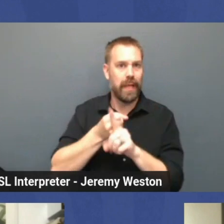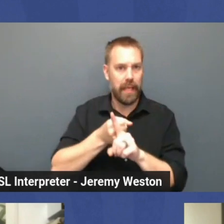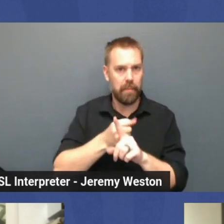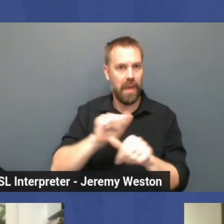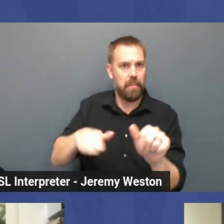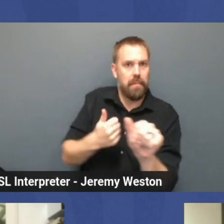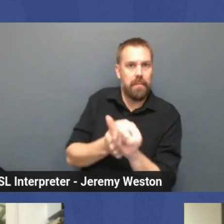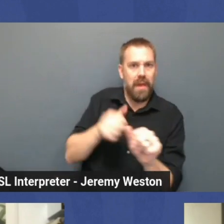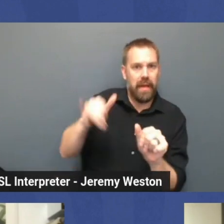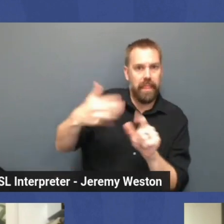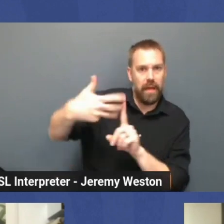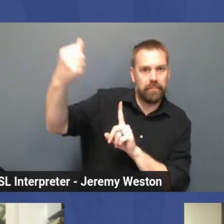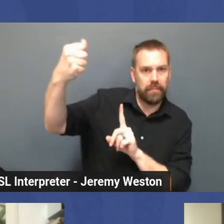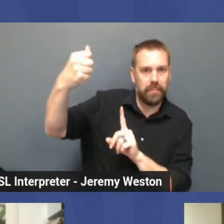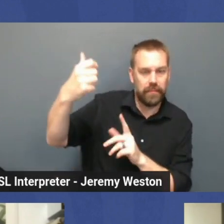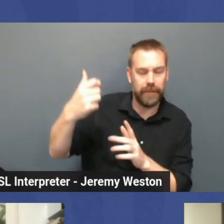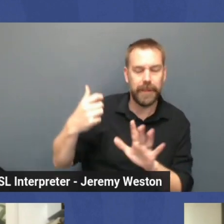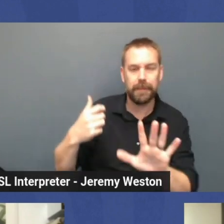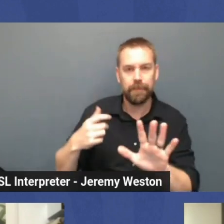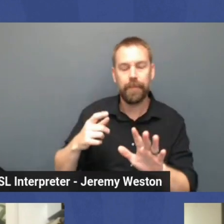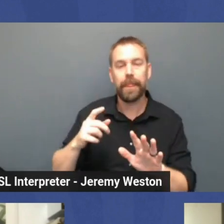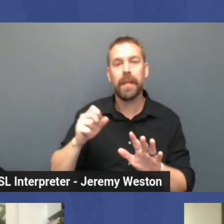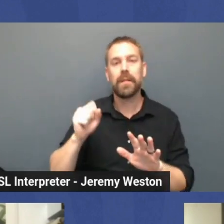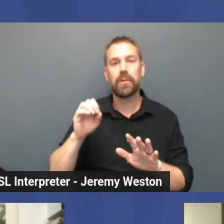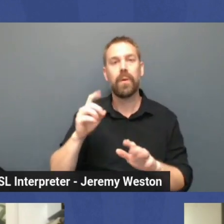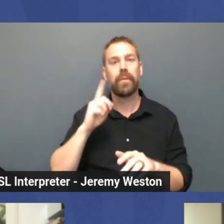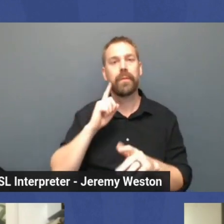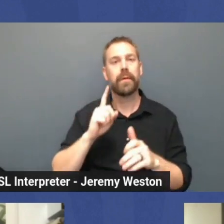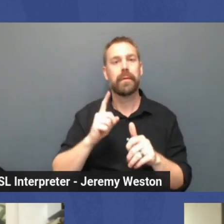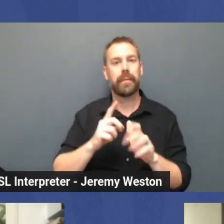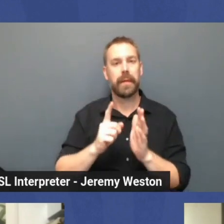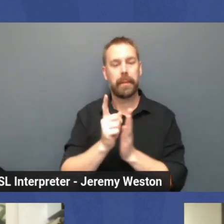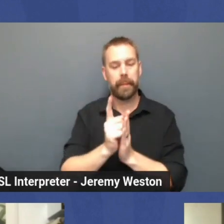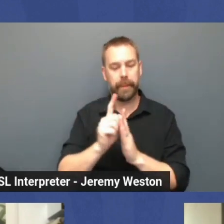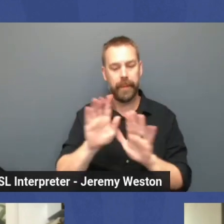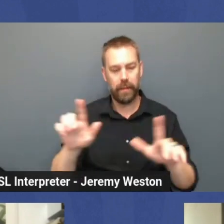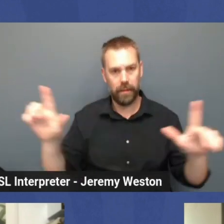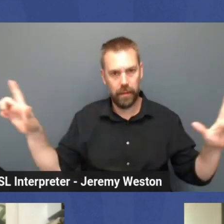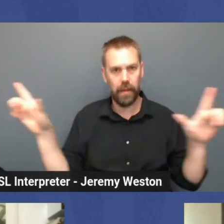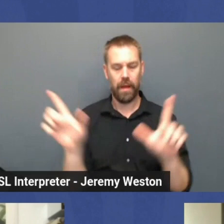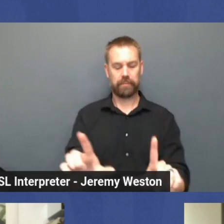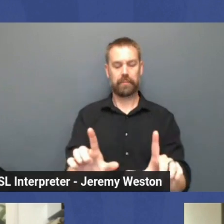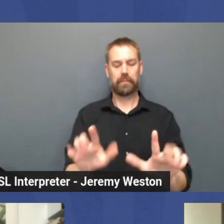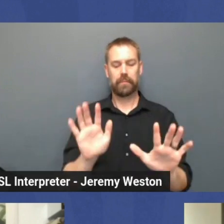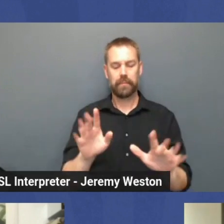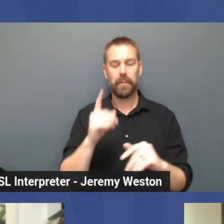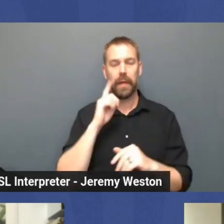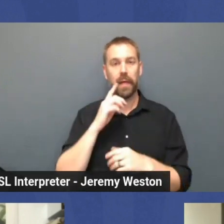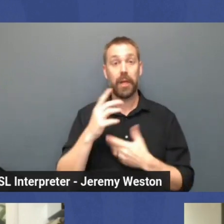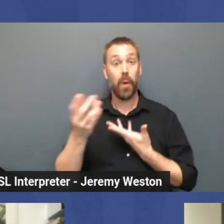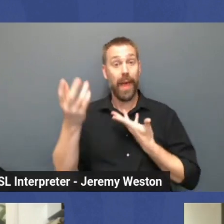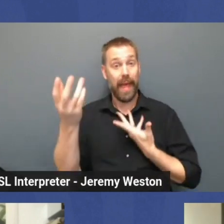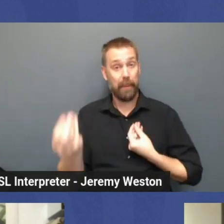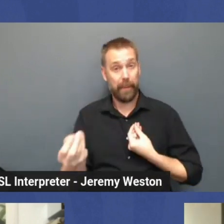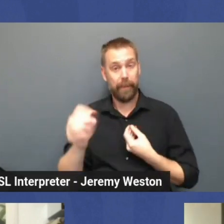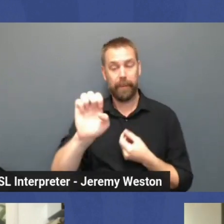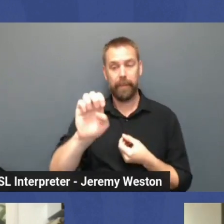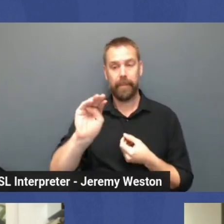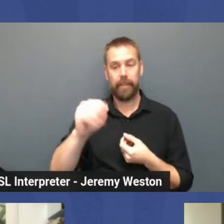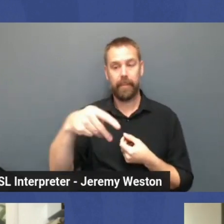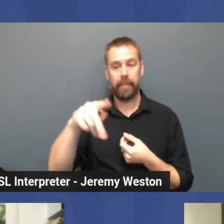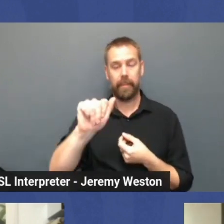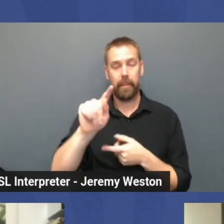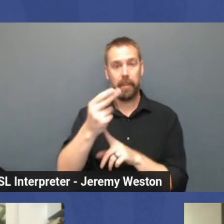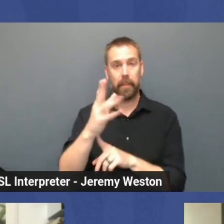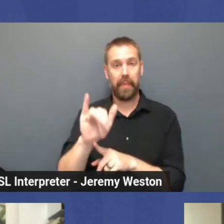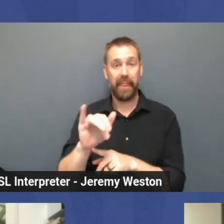So for a second, step out of yourself. Empathy is not just a word we have to learn, people, but something we need to continue to demonstrate